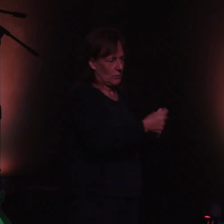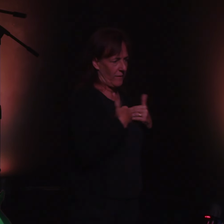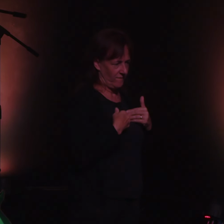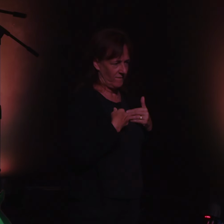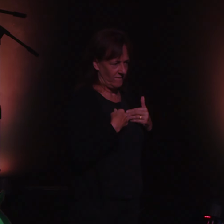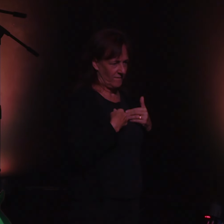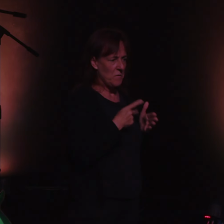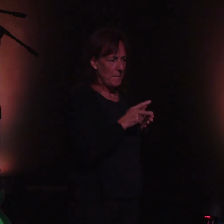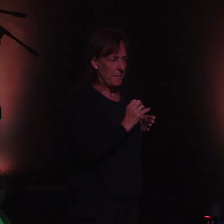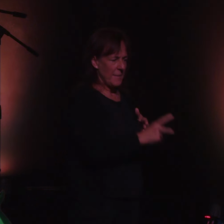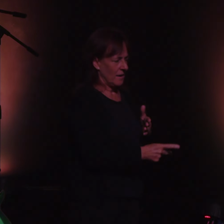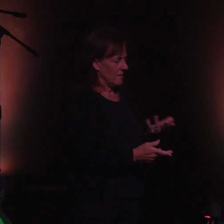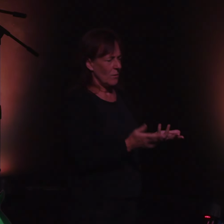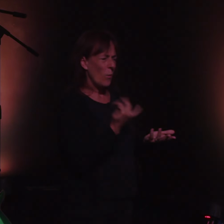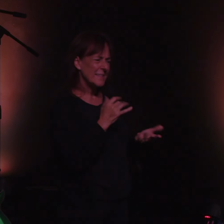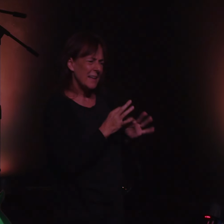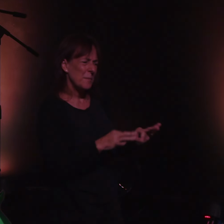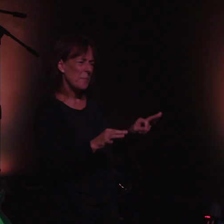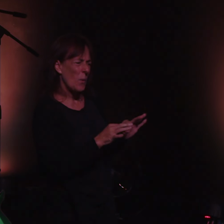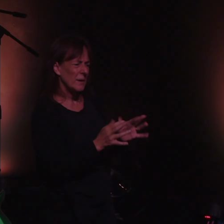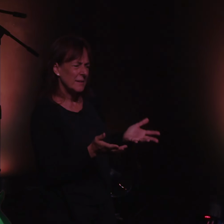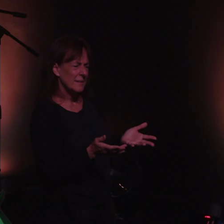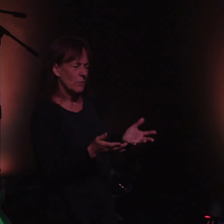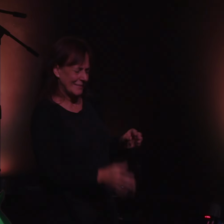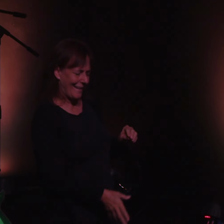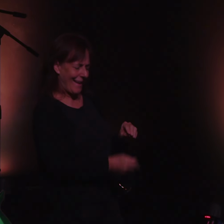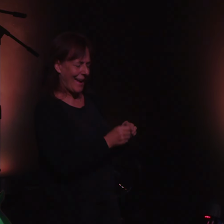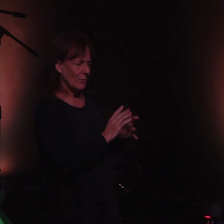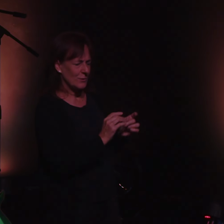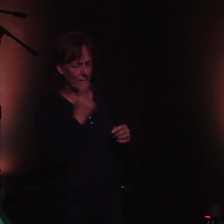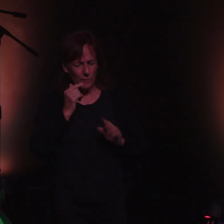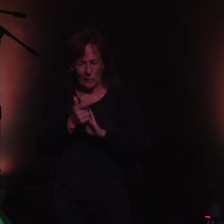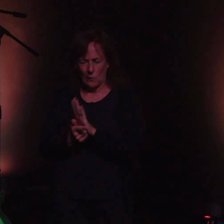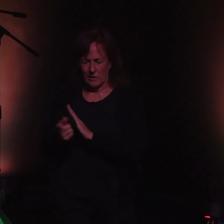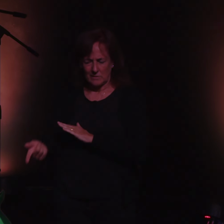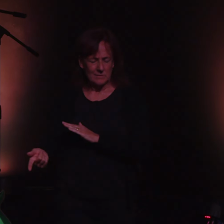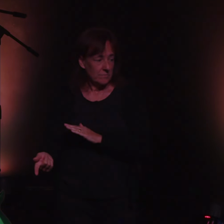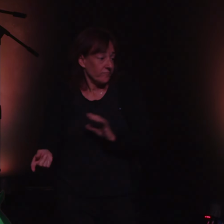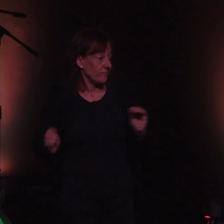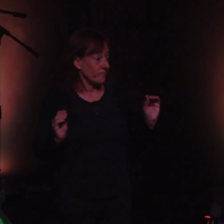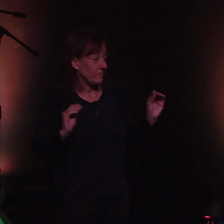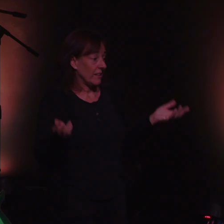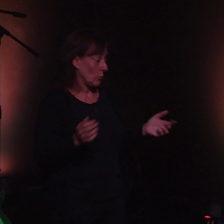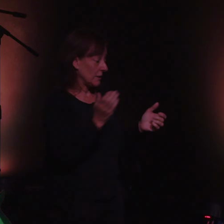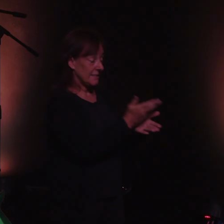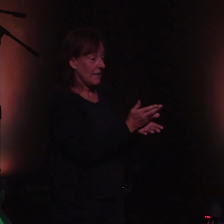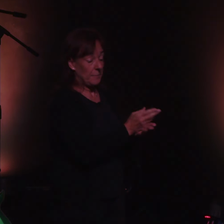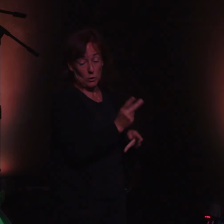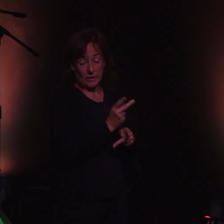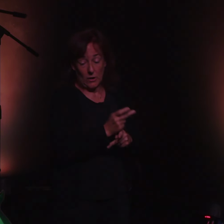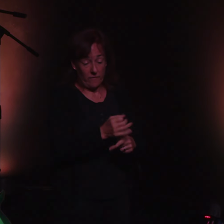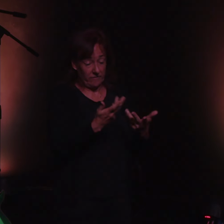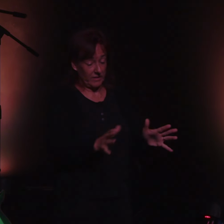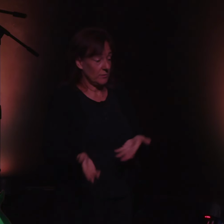have. Why is that in there? What does that add to the story for the lawyer? Nothing. It could have stopped with, he took care of him, he took him to